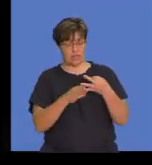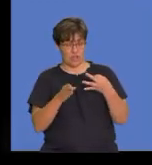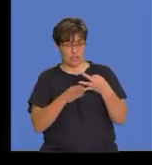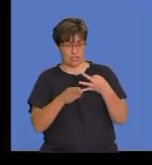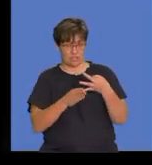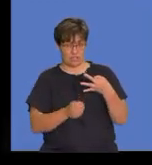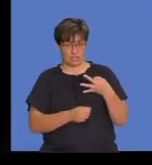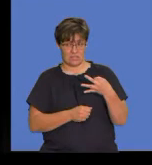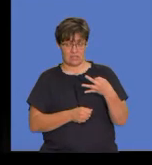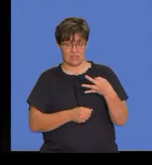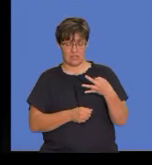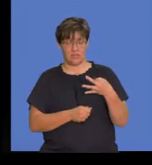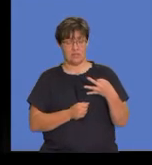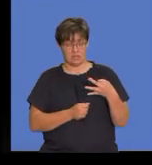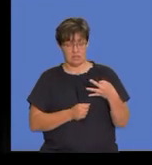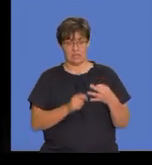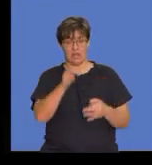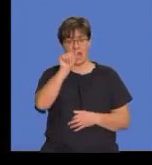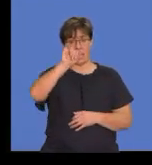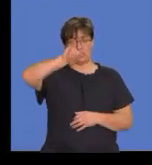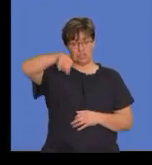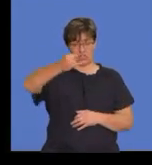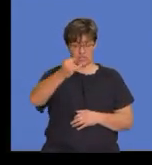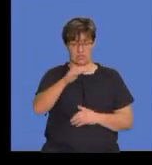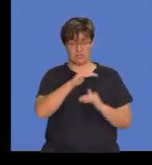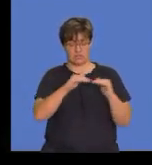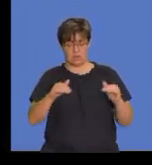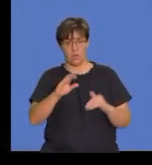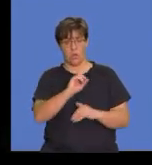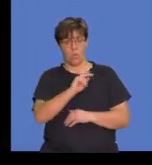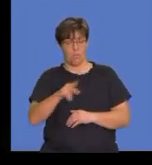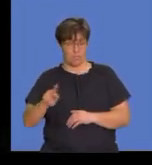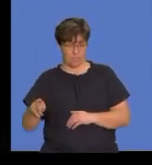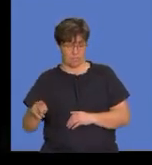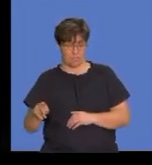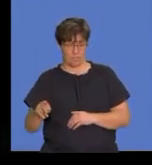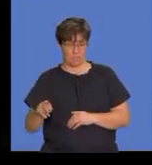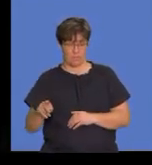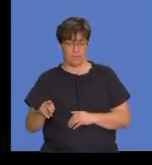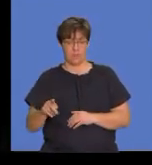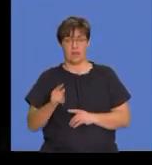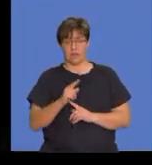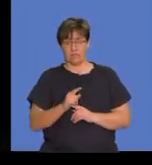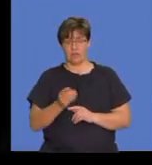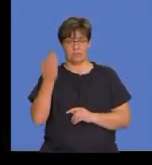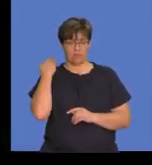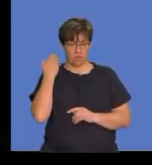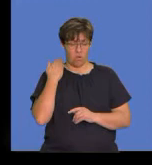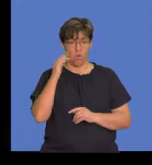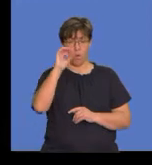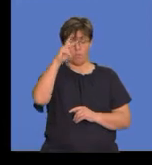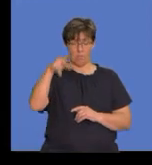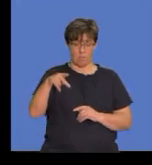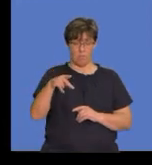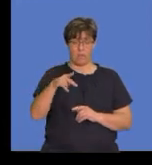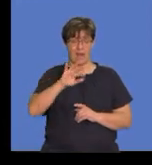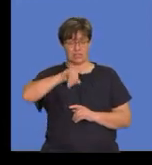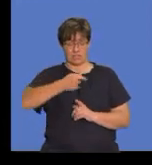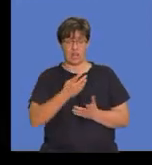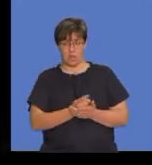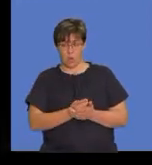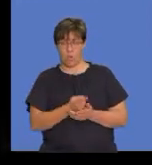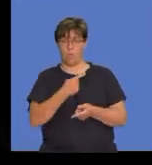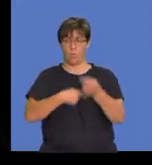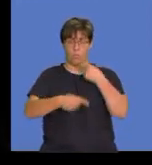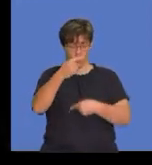Now, the other one also, if it is adjacent over opposite, remember tan was opposite over